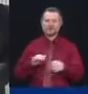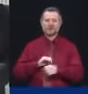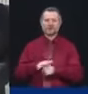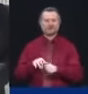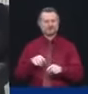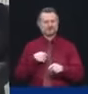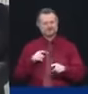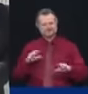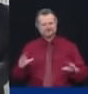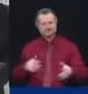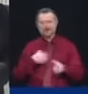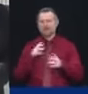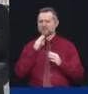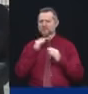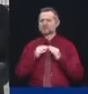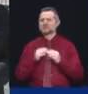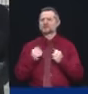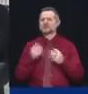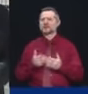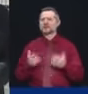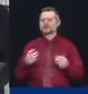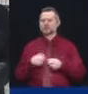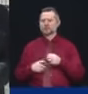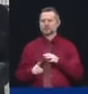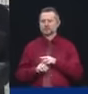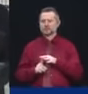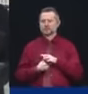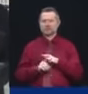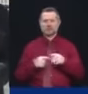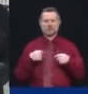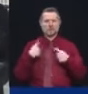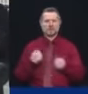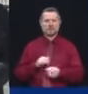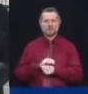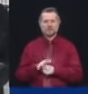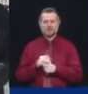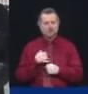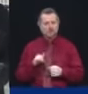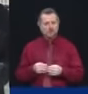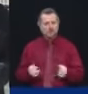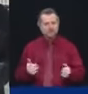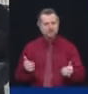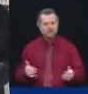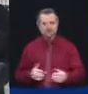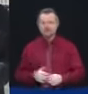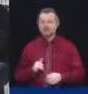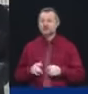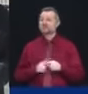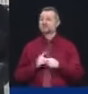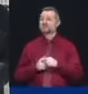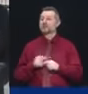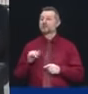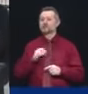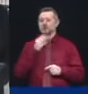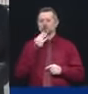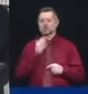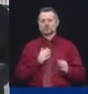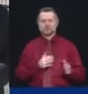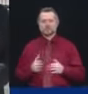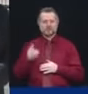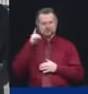fixes much of the pain that was done during COVID, and also opens up a new chapter for the future of New York. So I